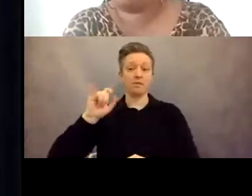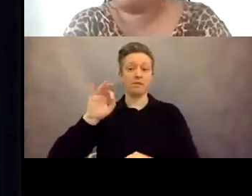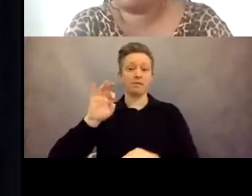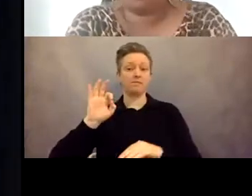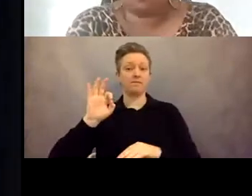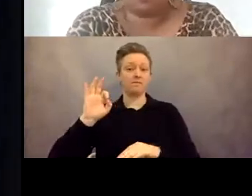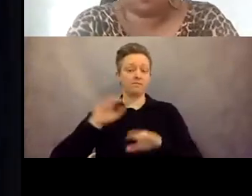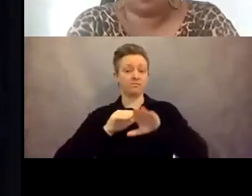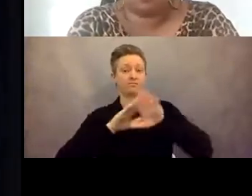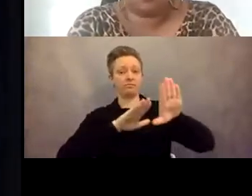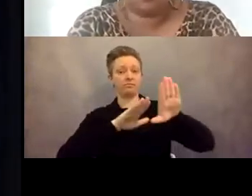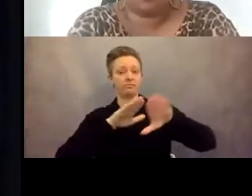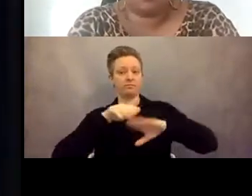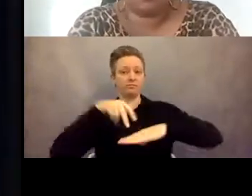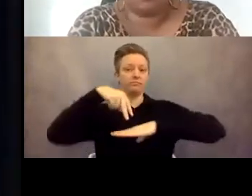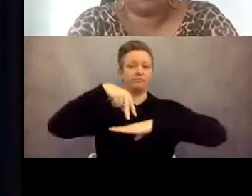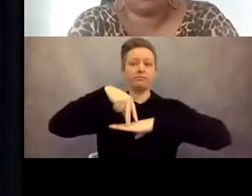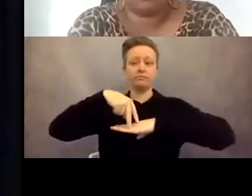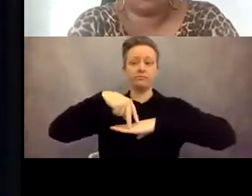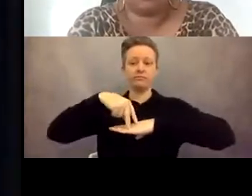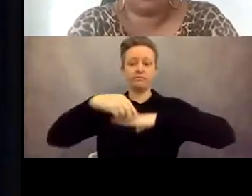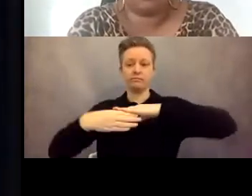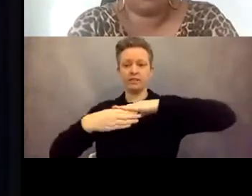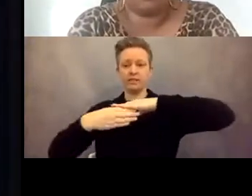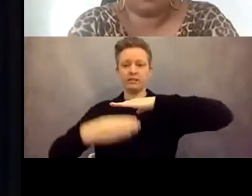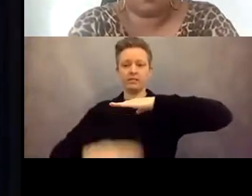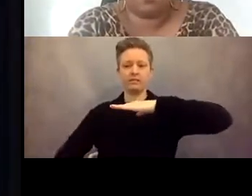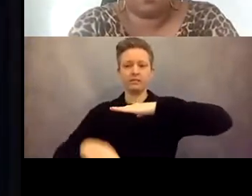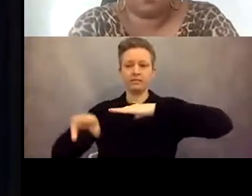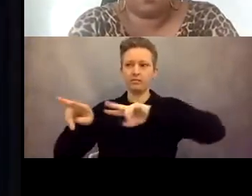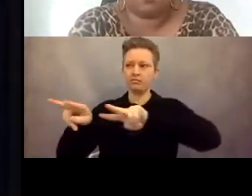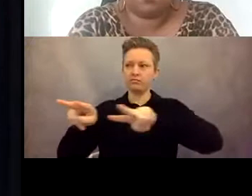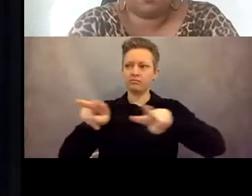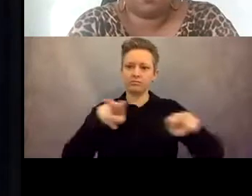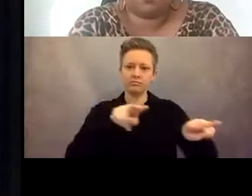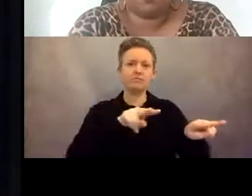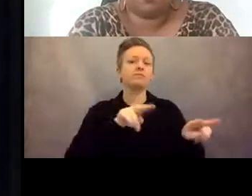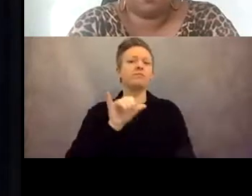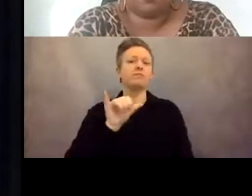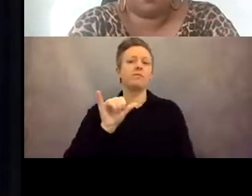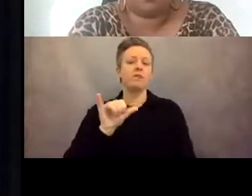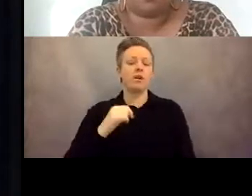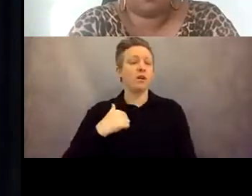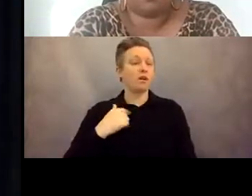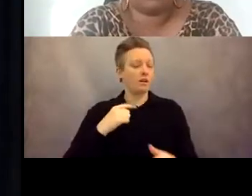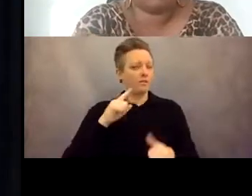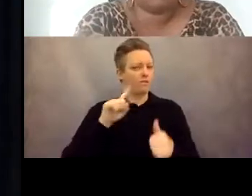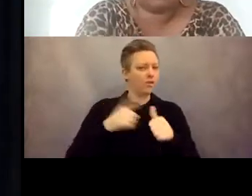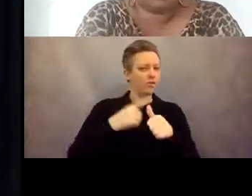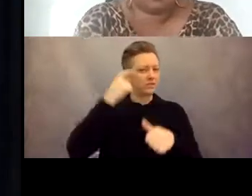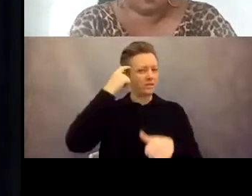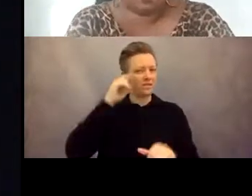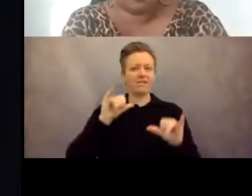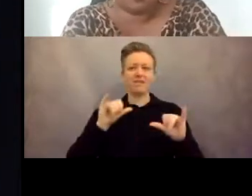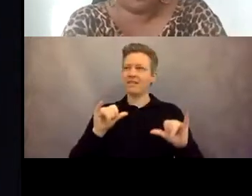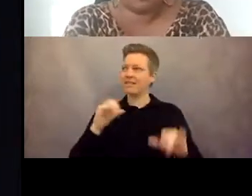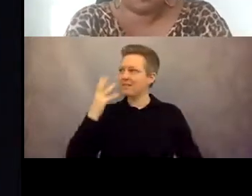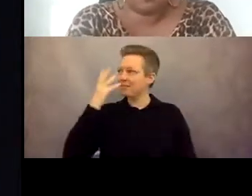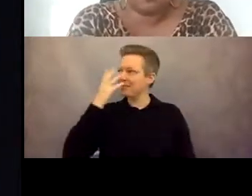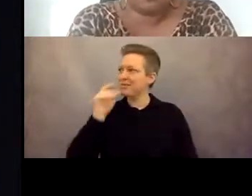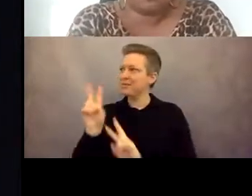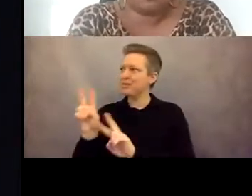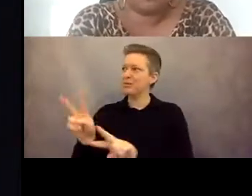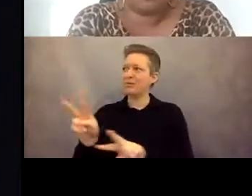Caribbean island, standing on the top of these cliffs, looking out. The first thing I remember thinking was, this is so beautiful. The second